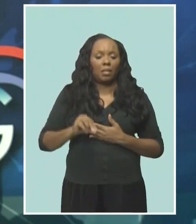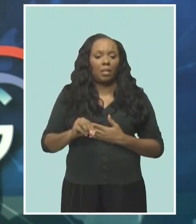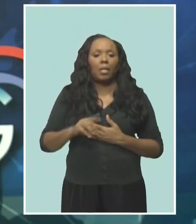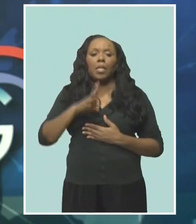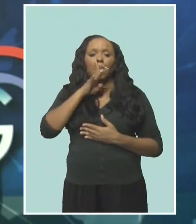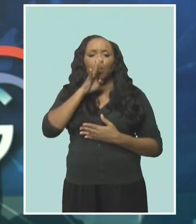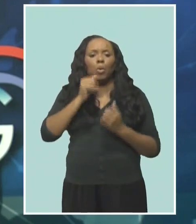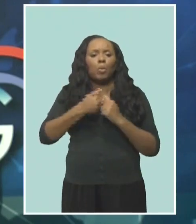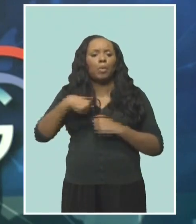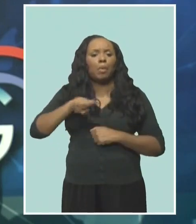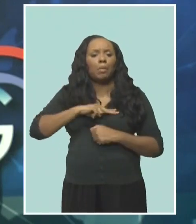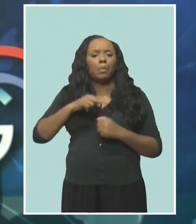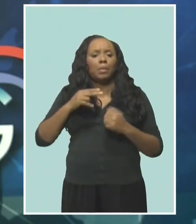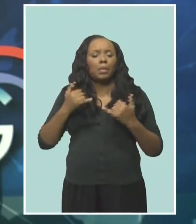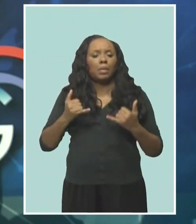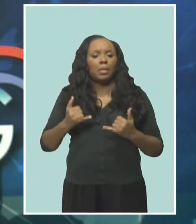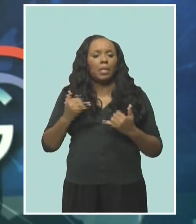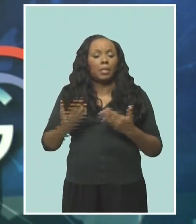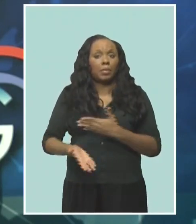Barbados.